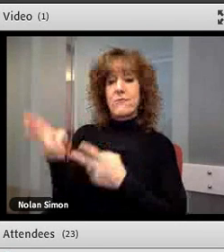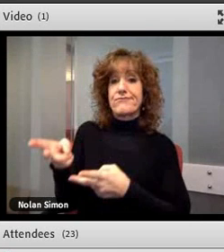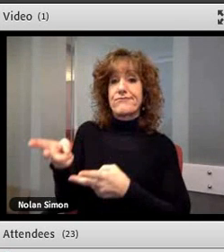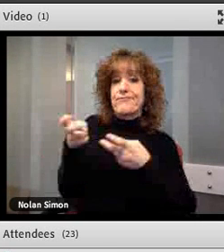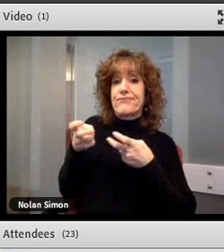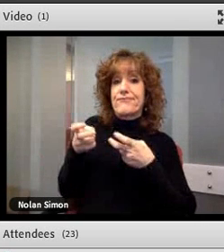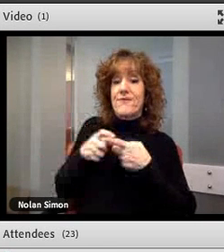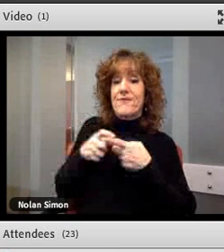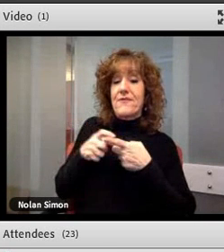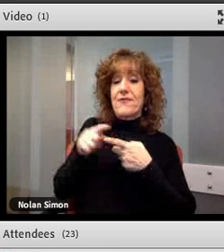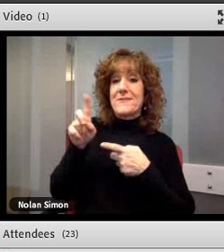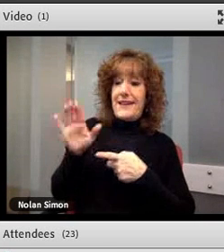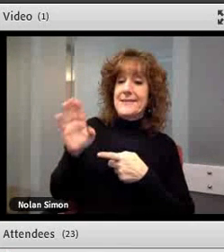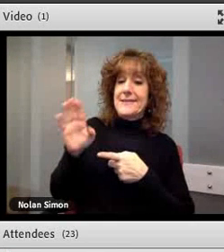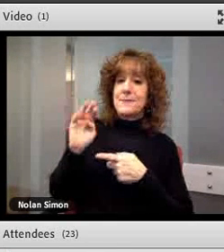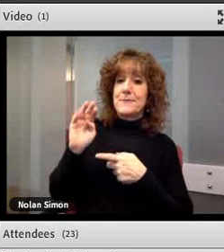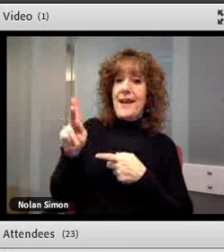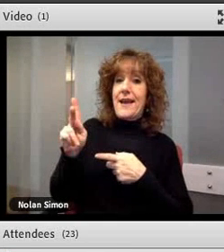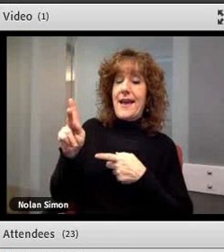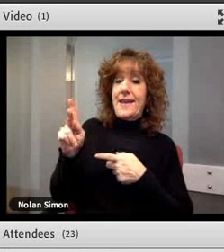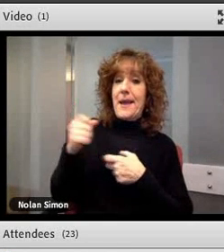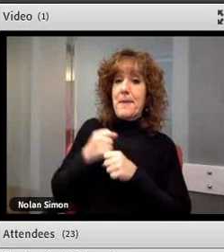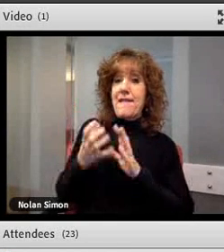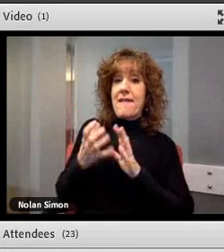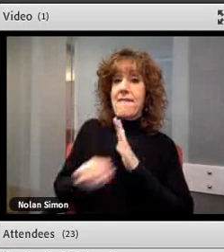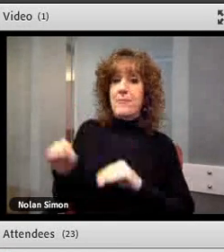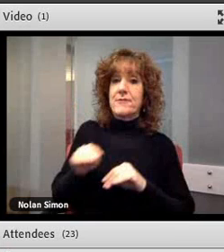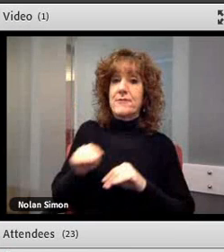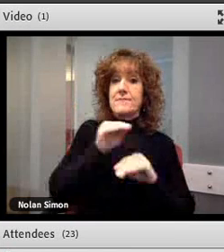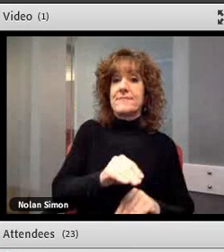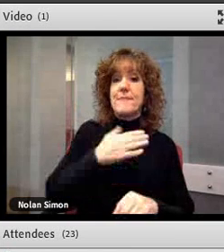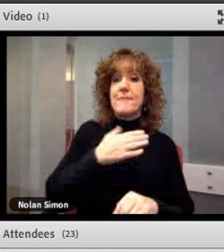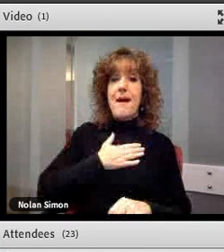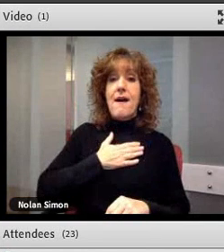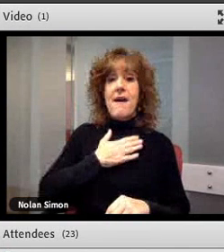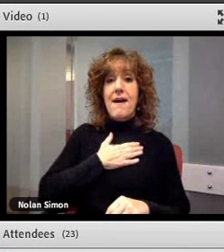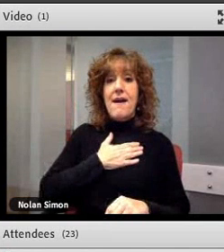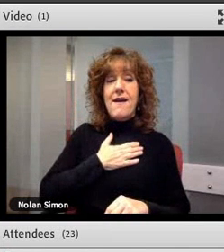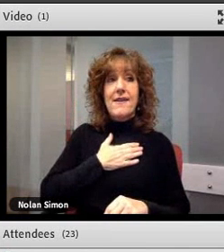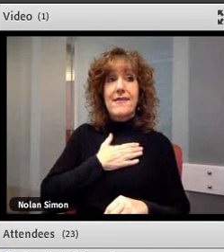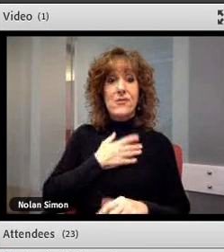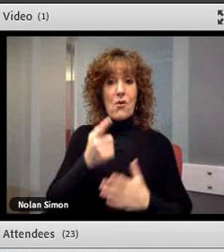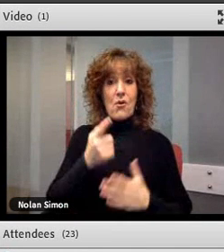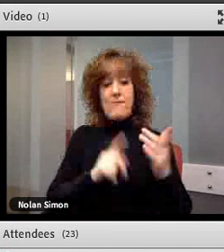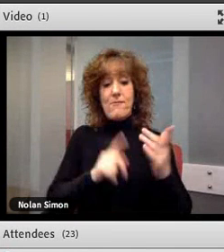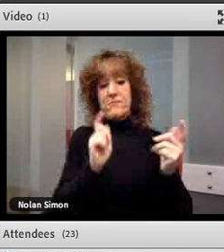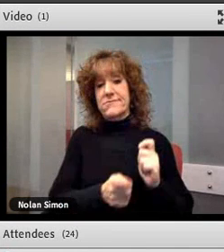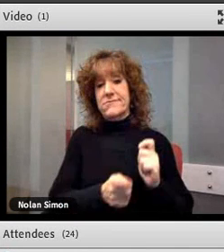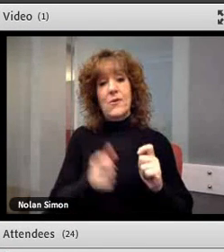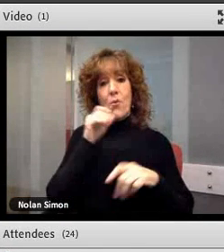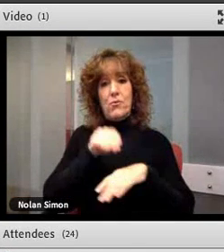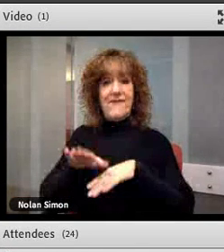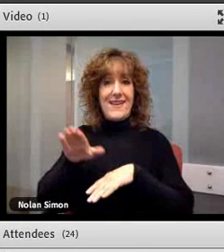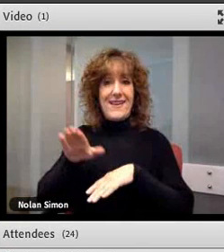of Teddy's bank and put a copy in my bank. That way, anything you do to this quiz won't affect what's in Teddy's